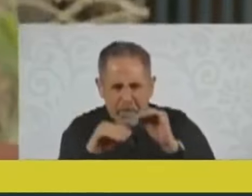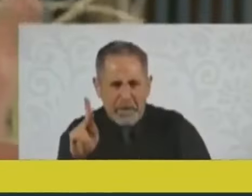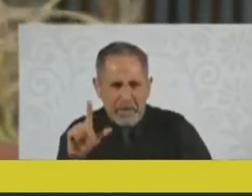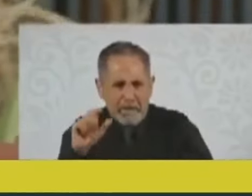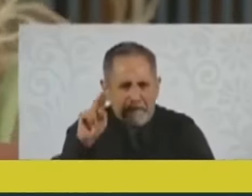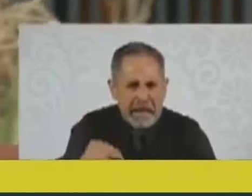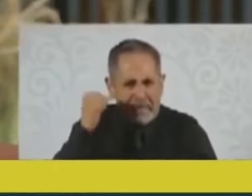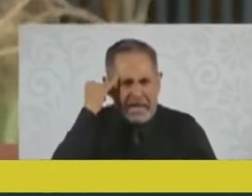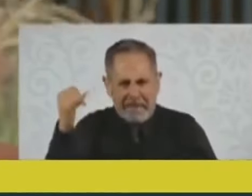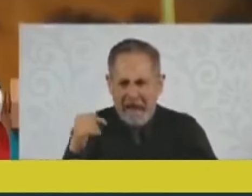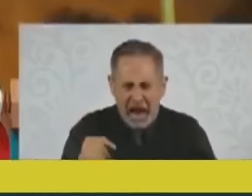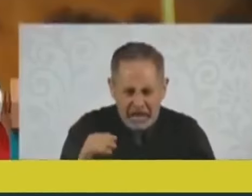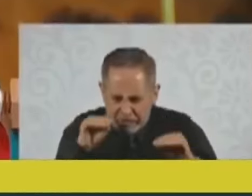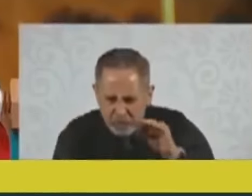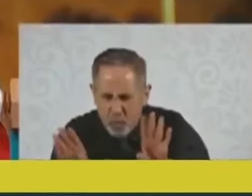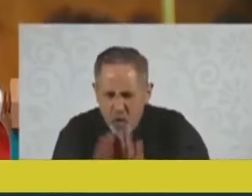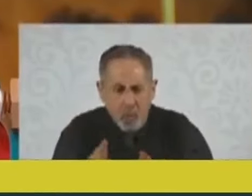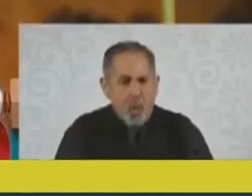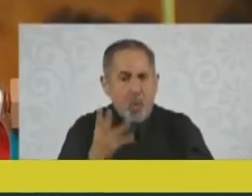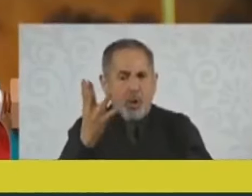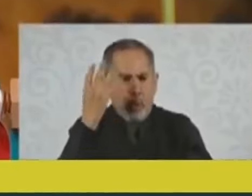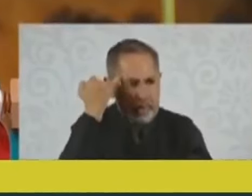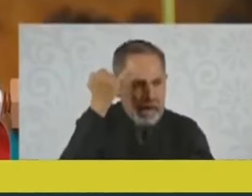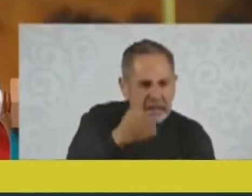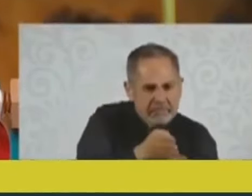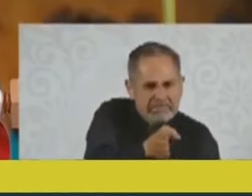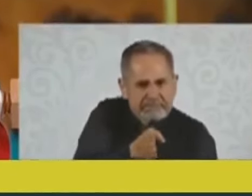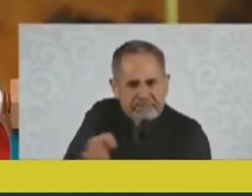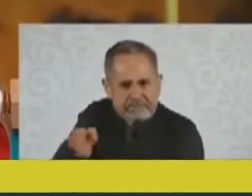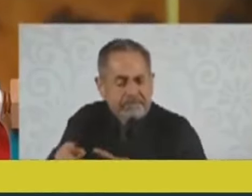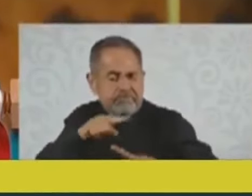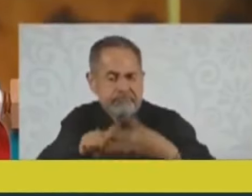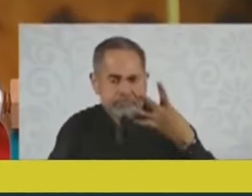strategy that consists of four axes.